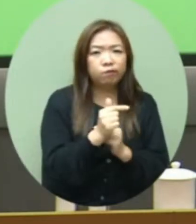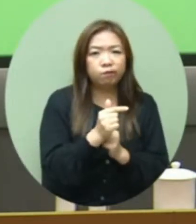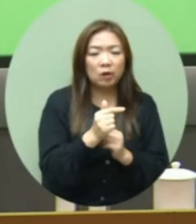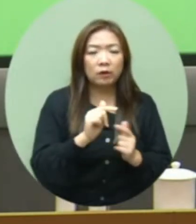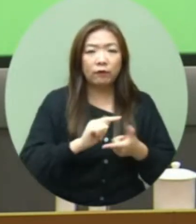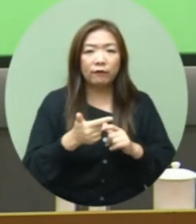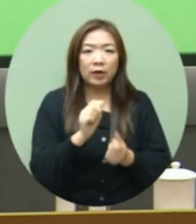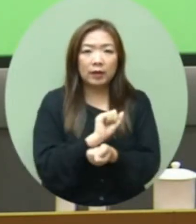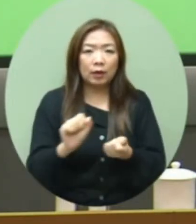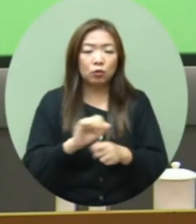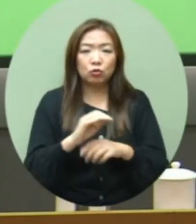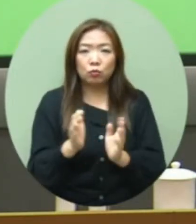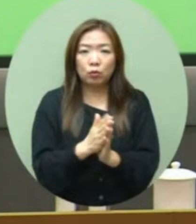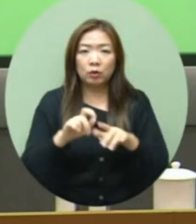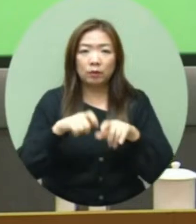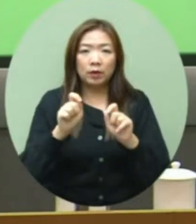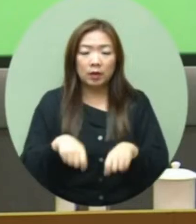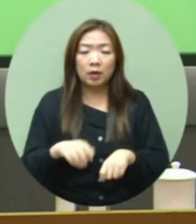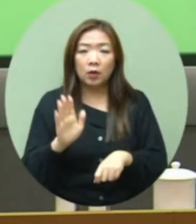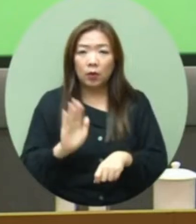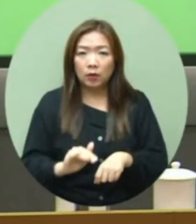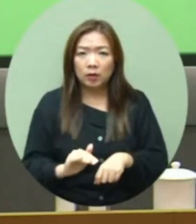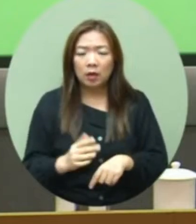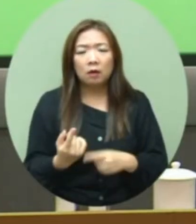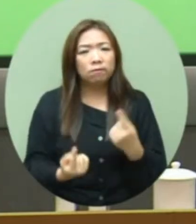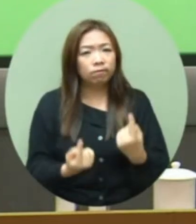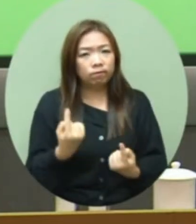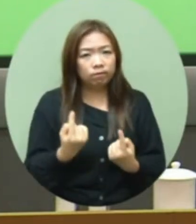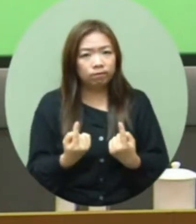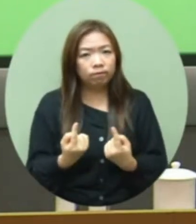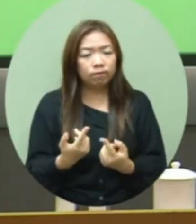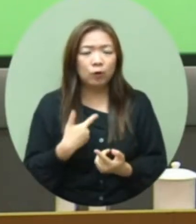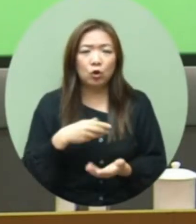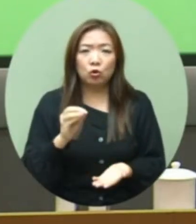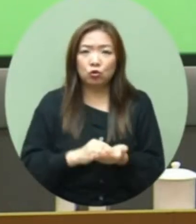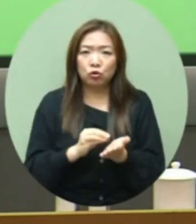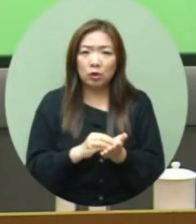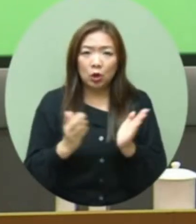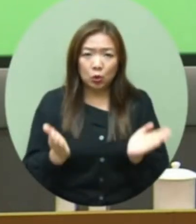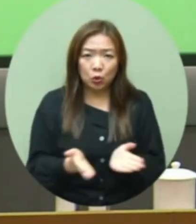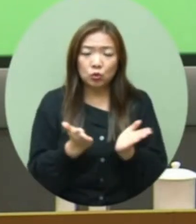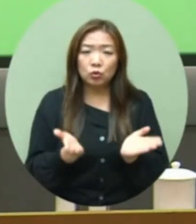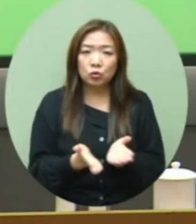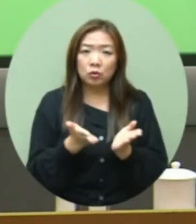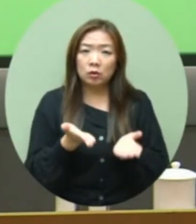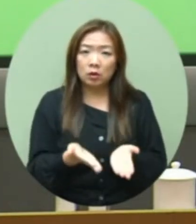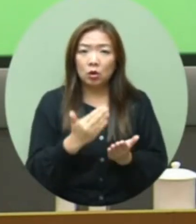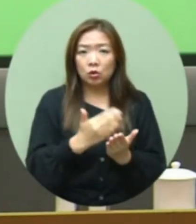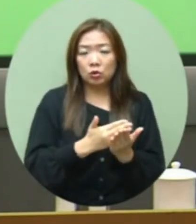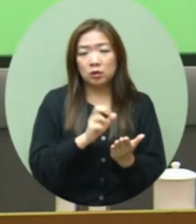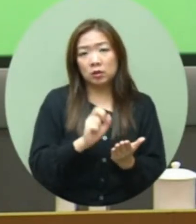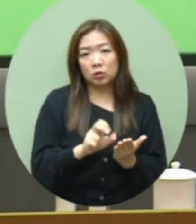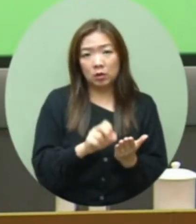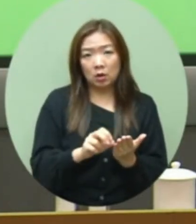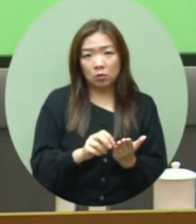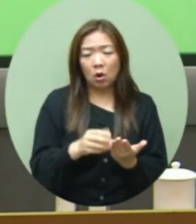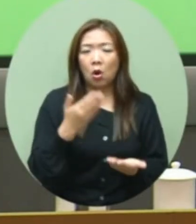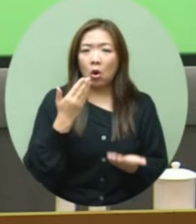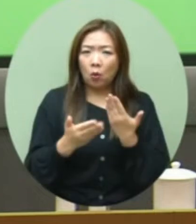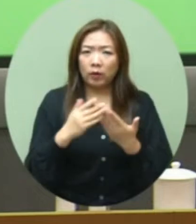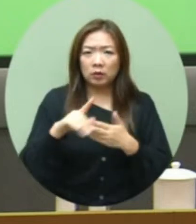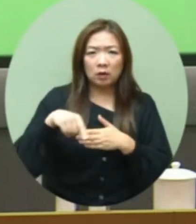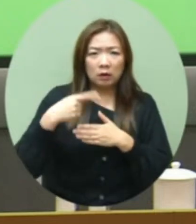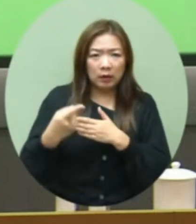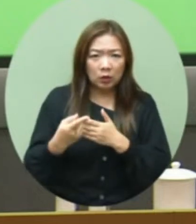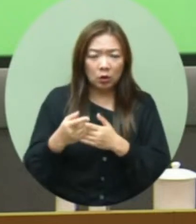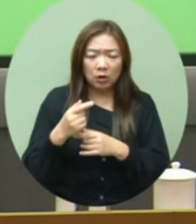out, even though there were maybe individual cases we may need to address. But overall, if the system solves the majority of